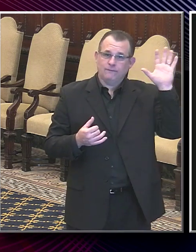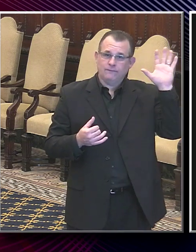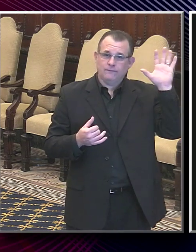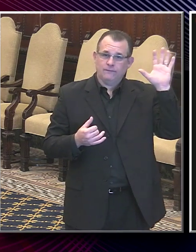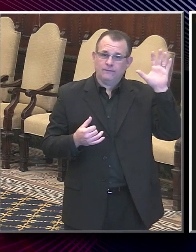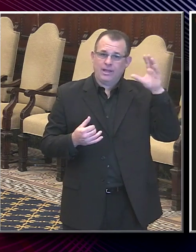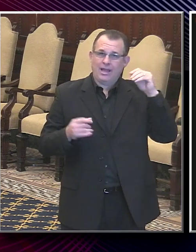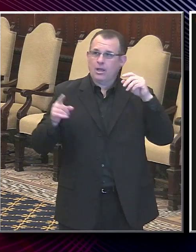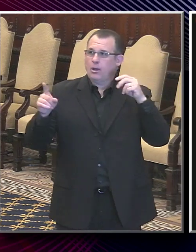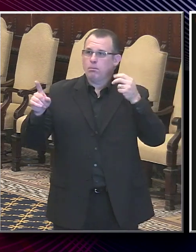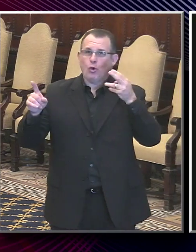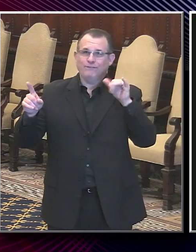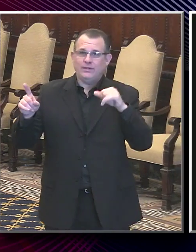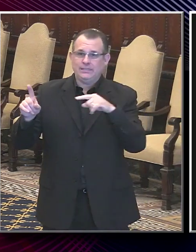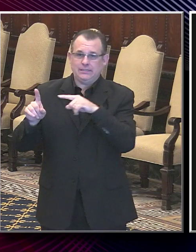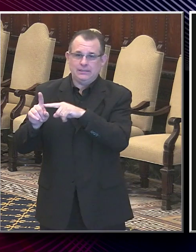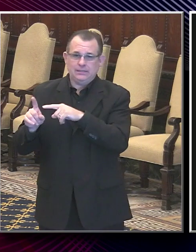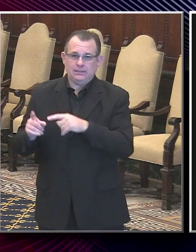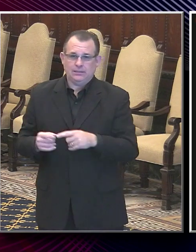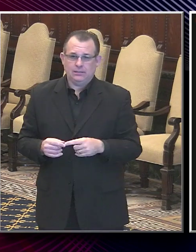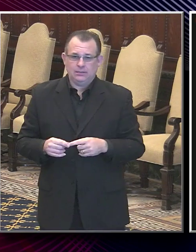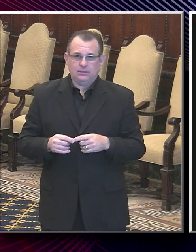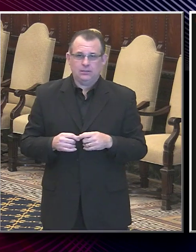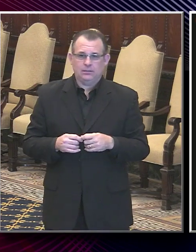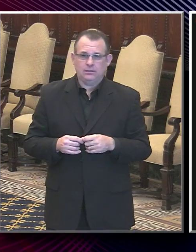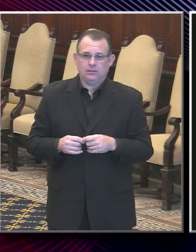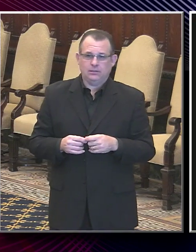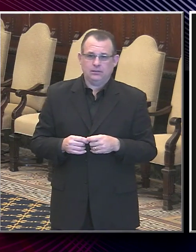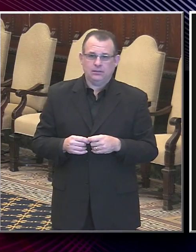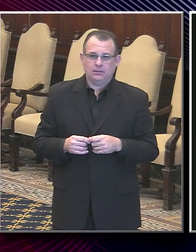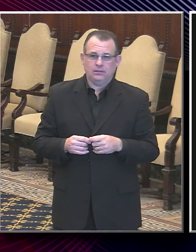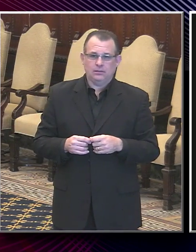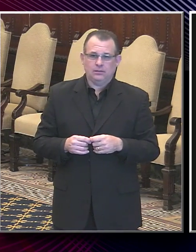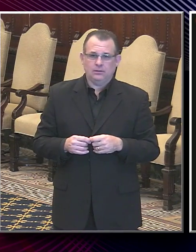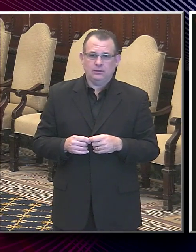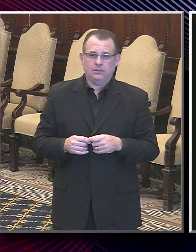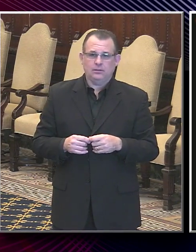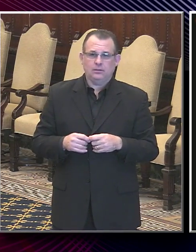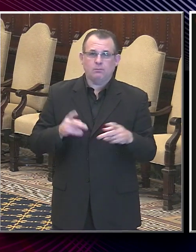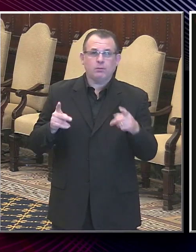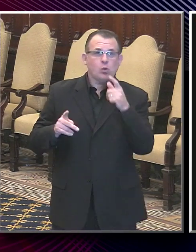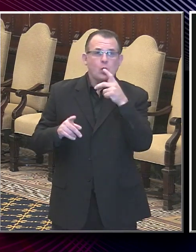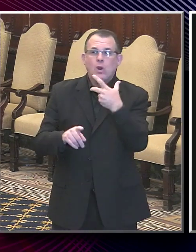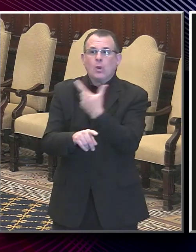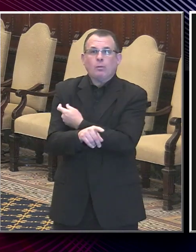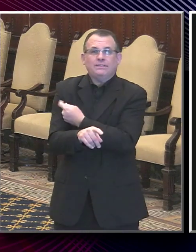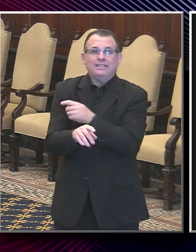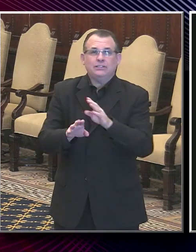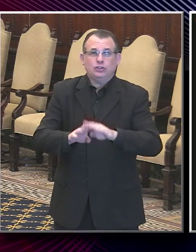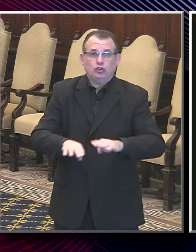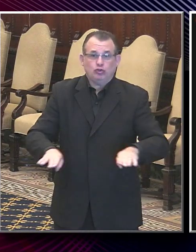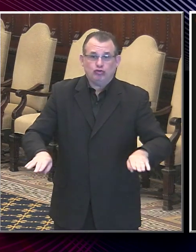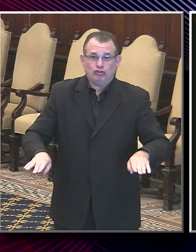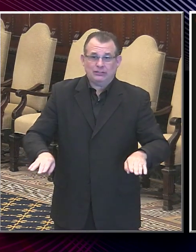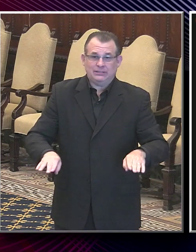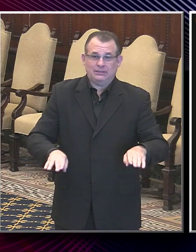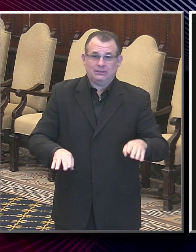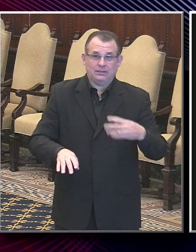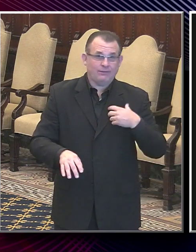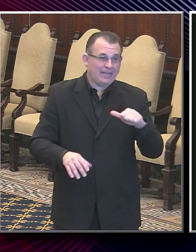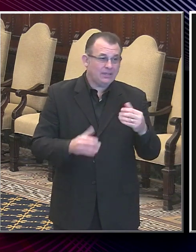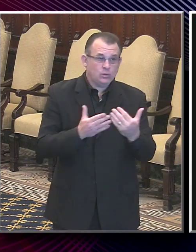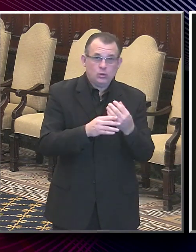is now looking at folks who are putting off immunizing their children as well. I was wondering if Philadelphia had any updated